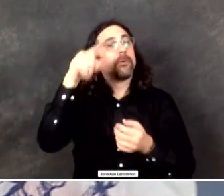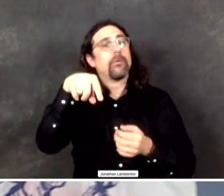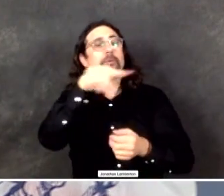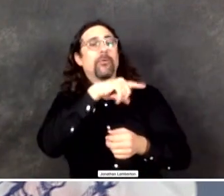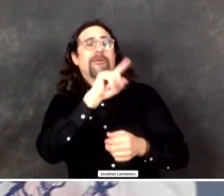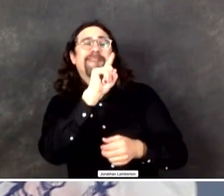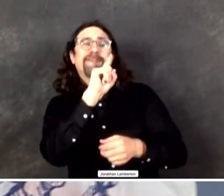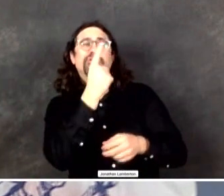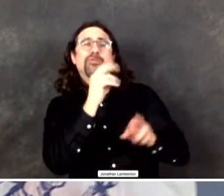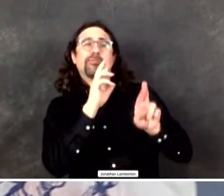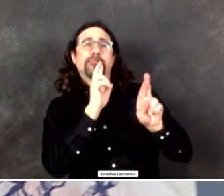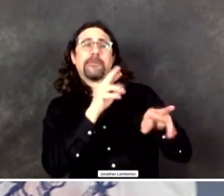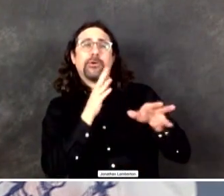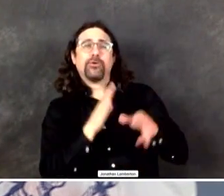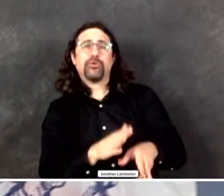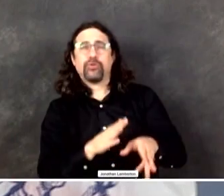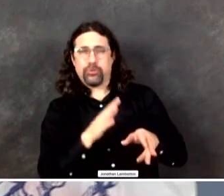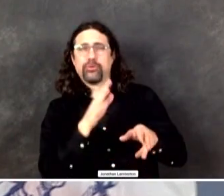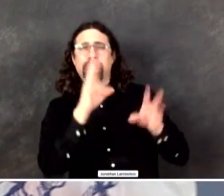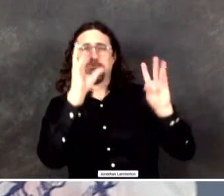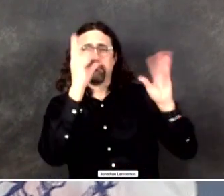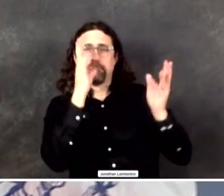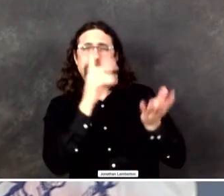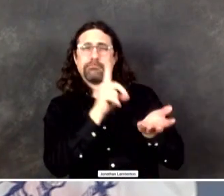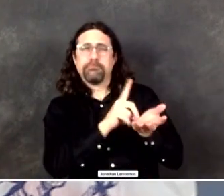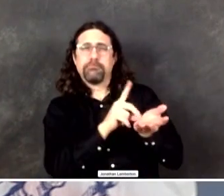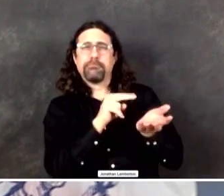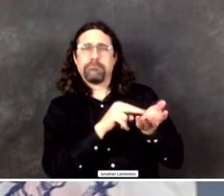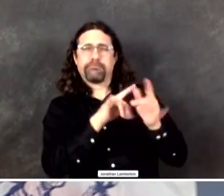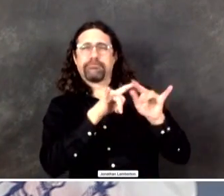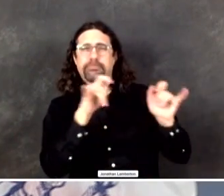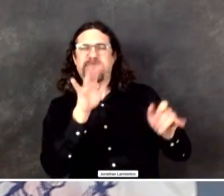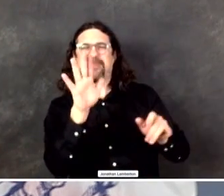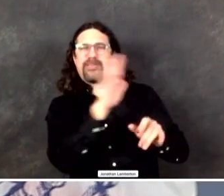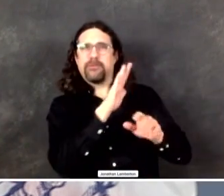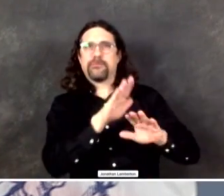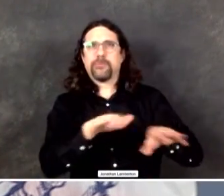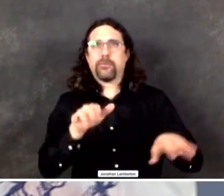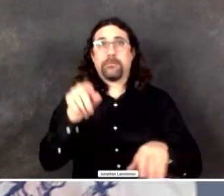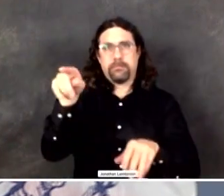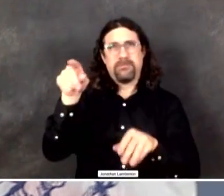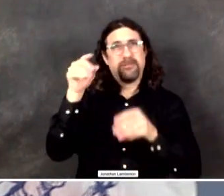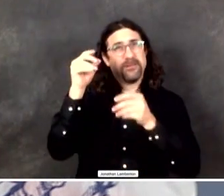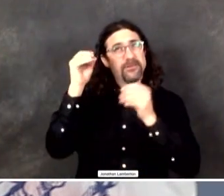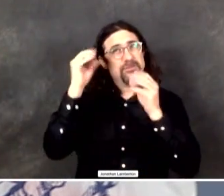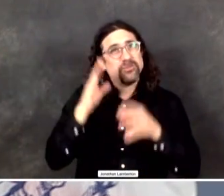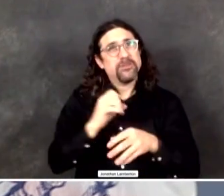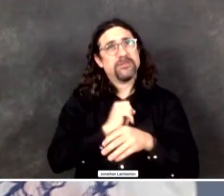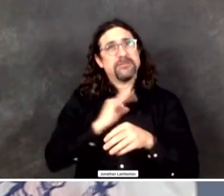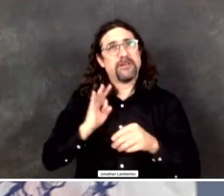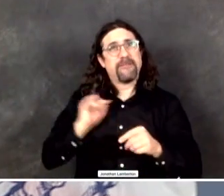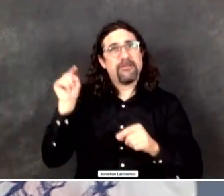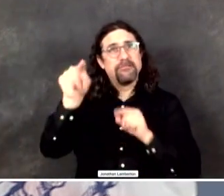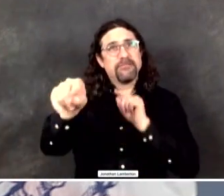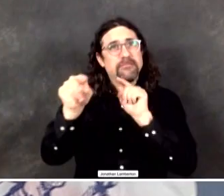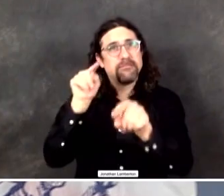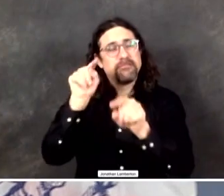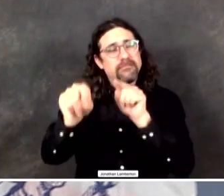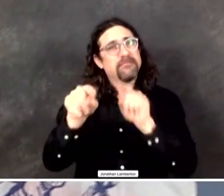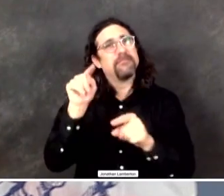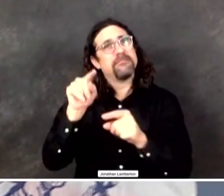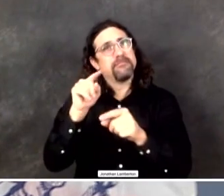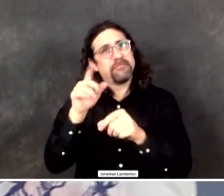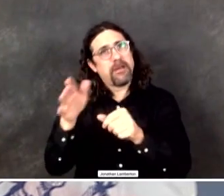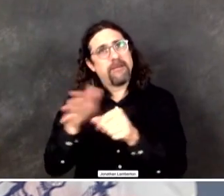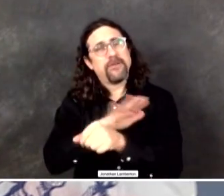has not been easy. As I said, it's not easy to be a kid nowadays. It's not easy to be a parent nowadays. And parents have really had to dig deep and